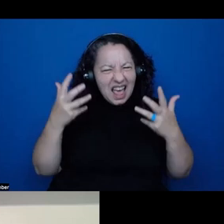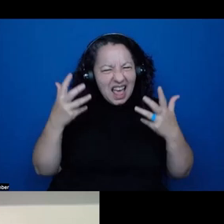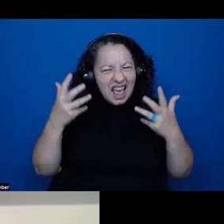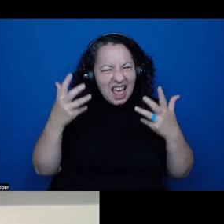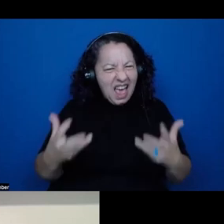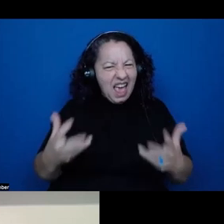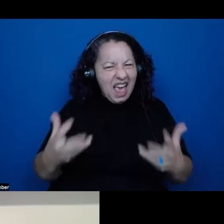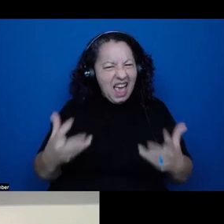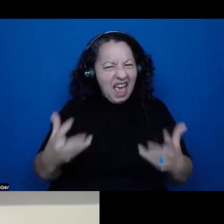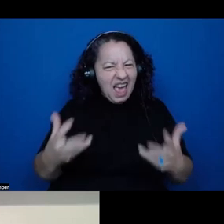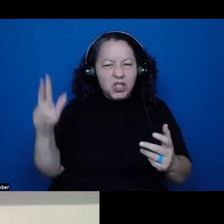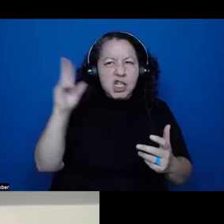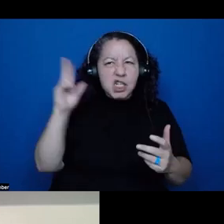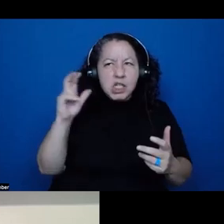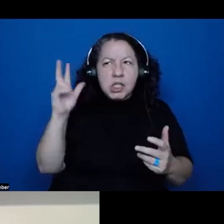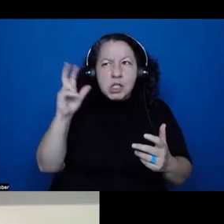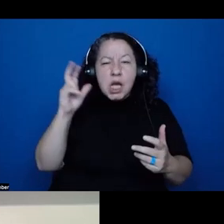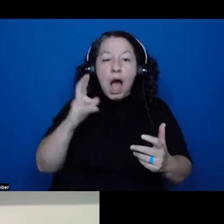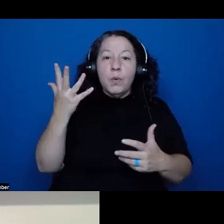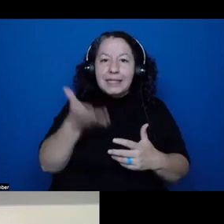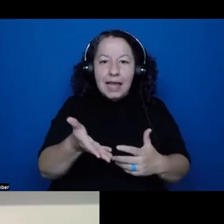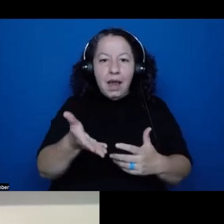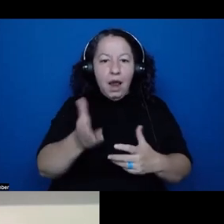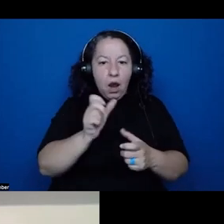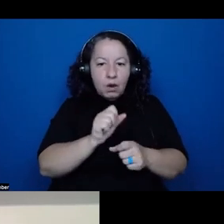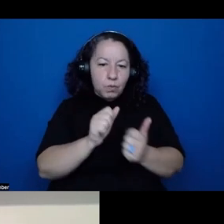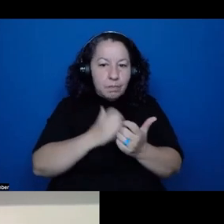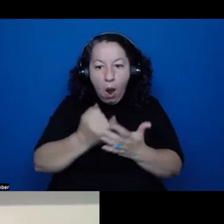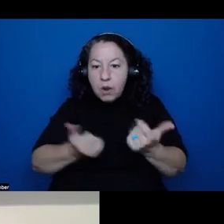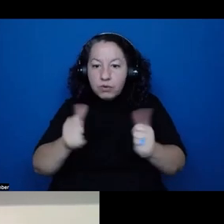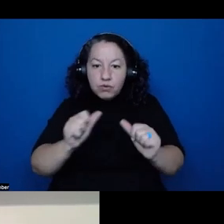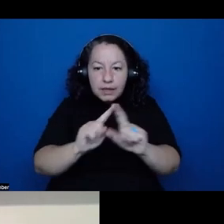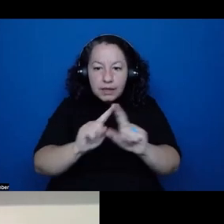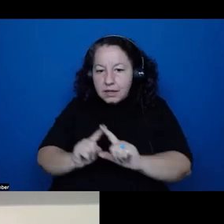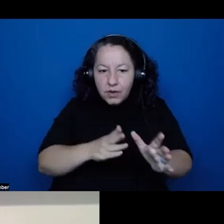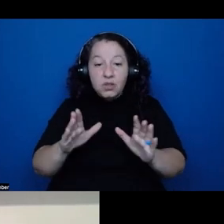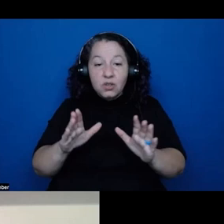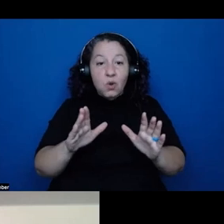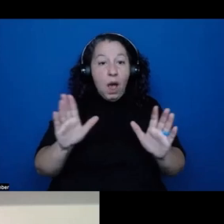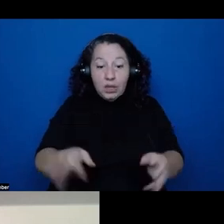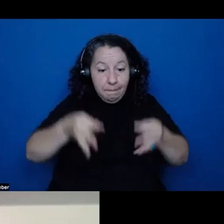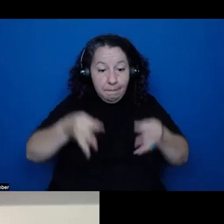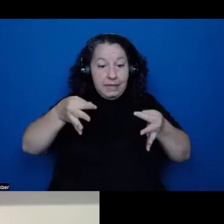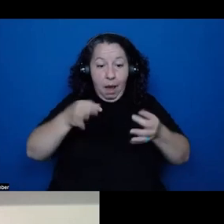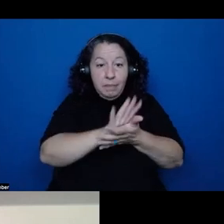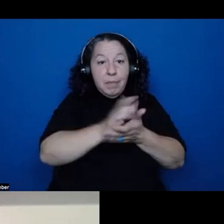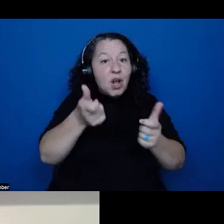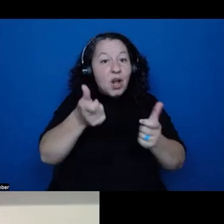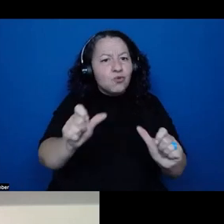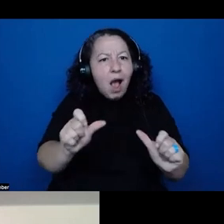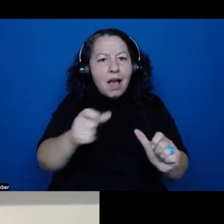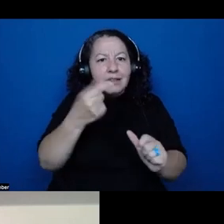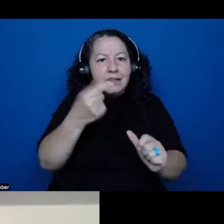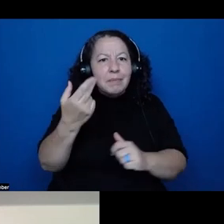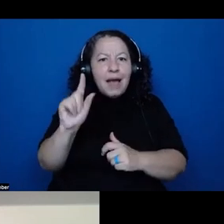I was just trying lots of different things. And then I just picked up the paper and tried the blackout poetry. And so all